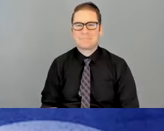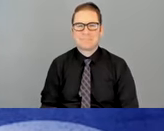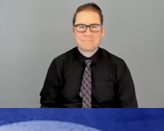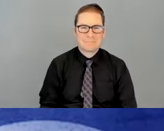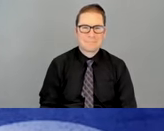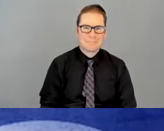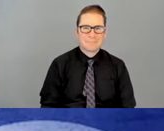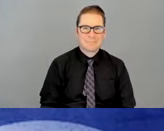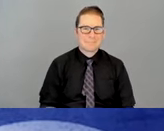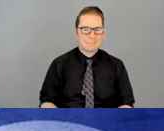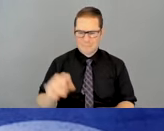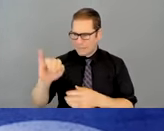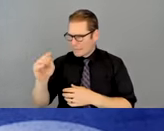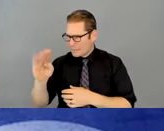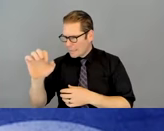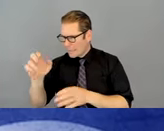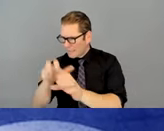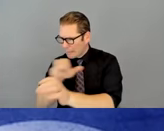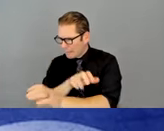Let me get out of the Jamboard.